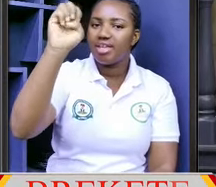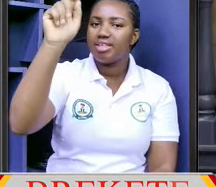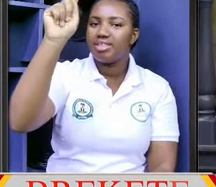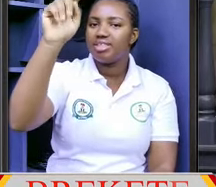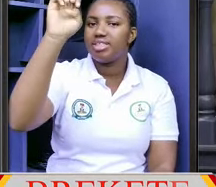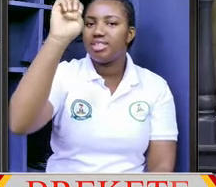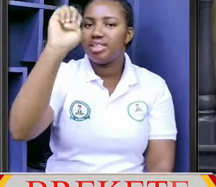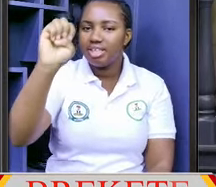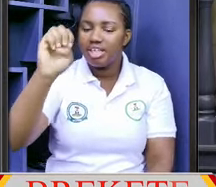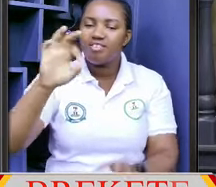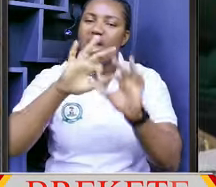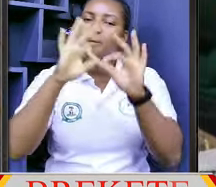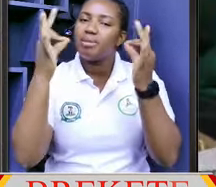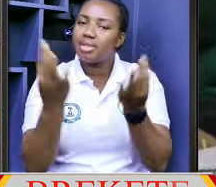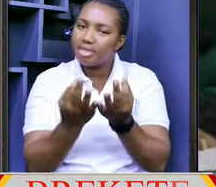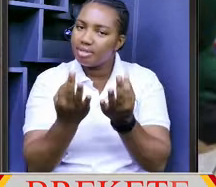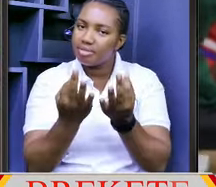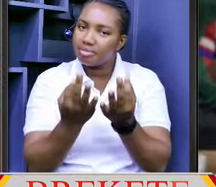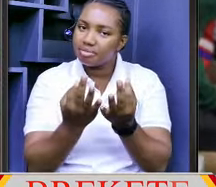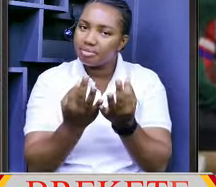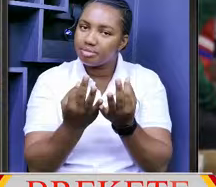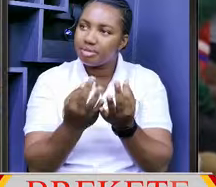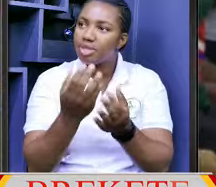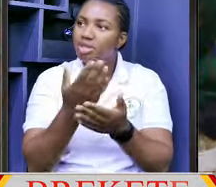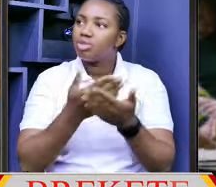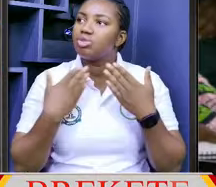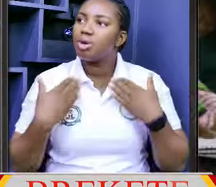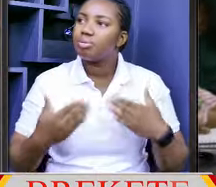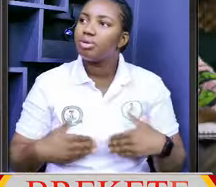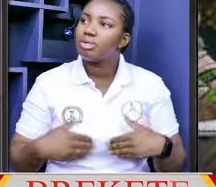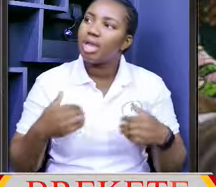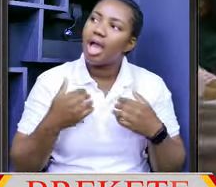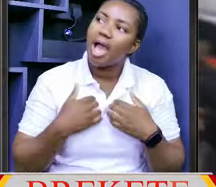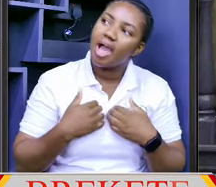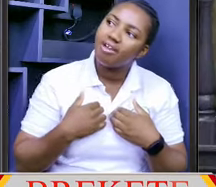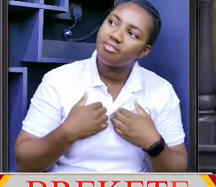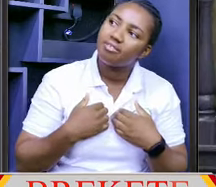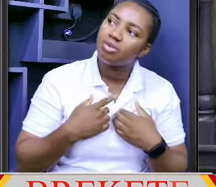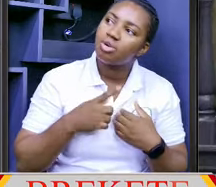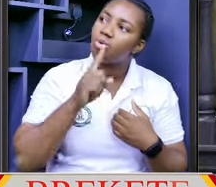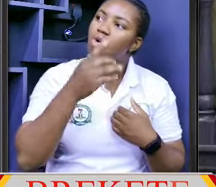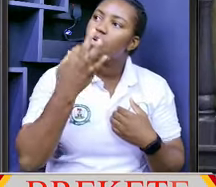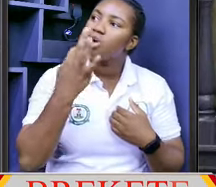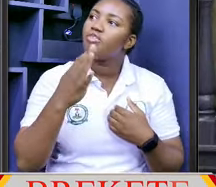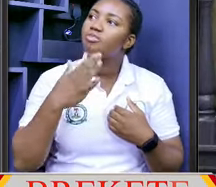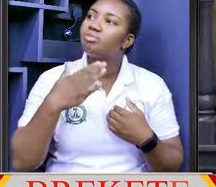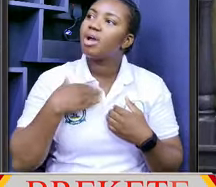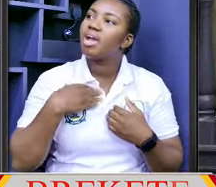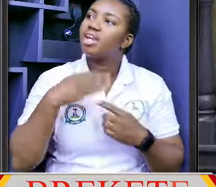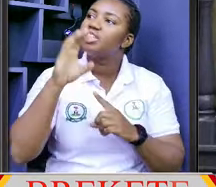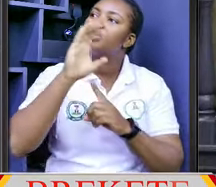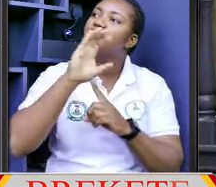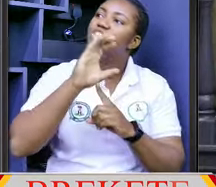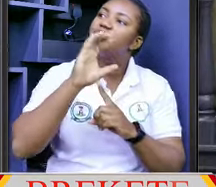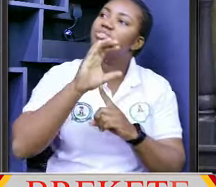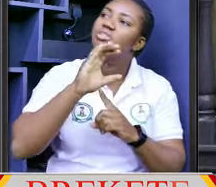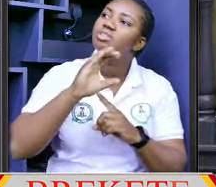Brekete. Brekete Family. Somebody has one of my chiefs here. How much is that,